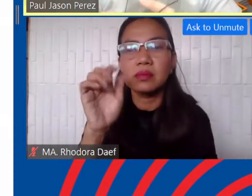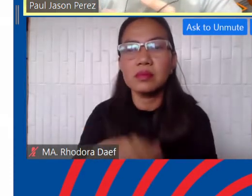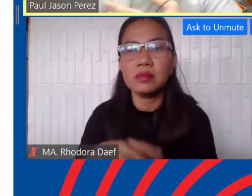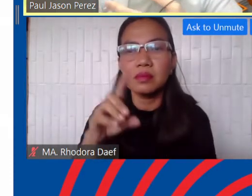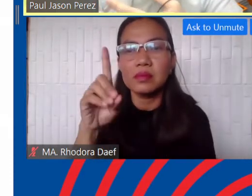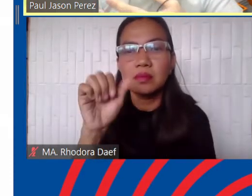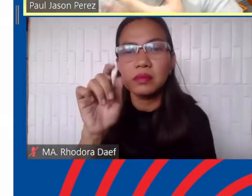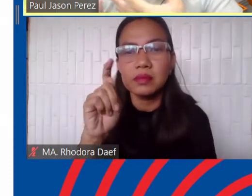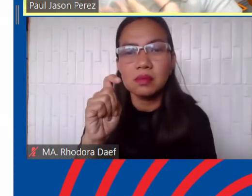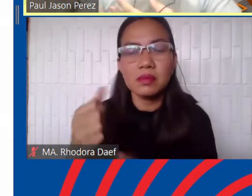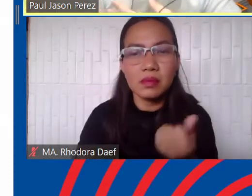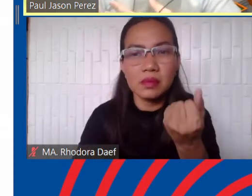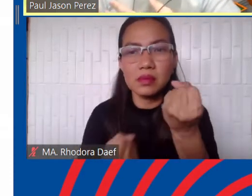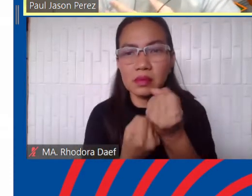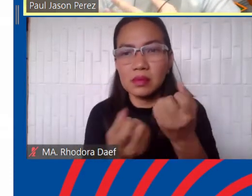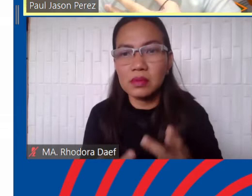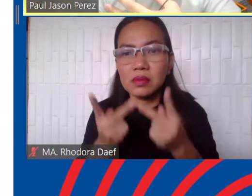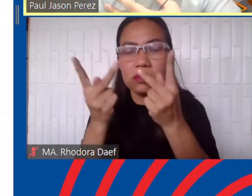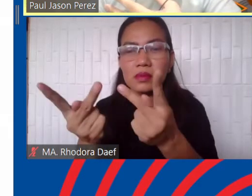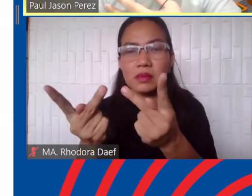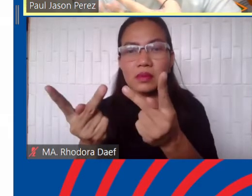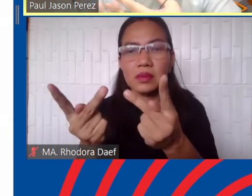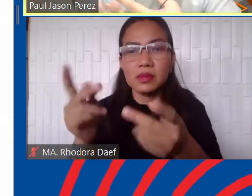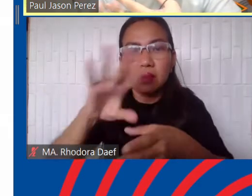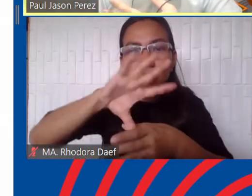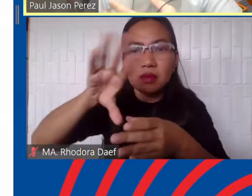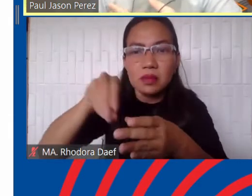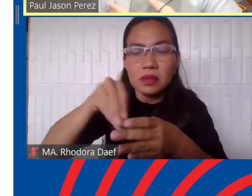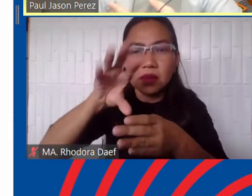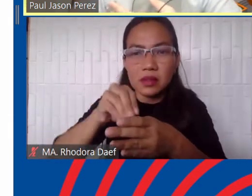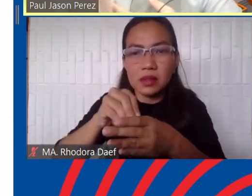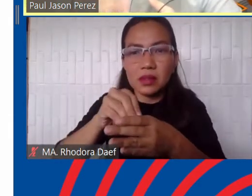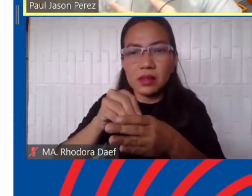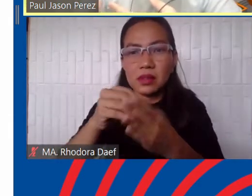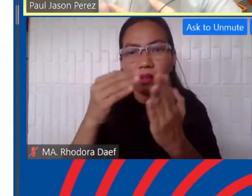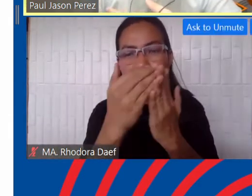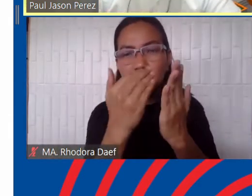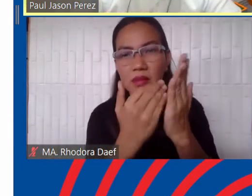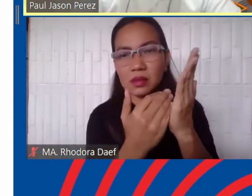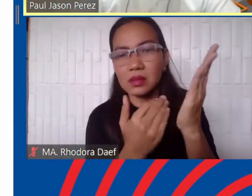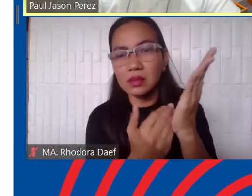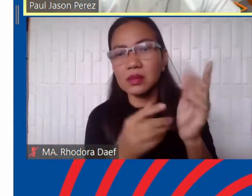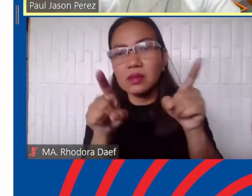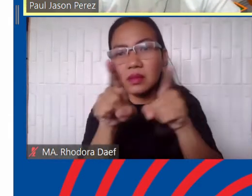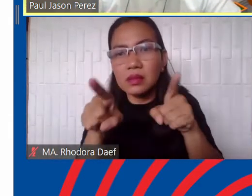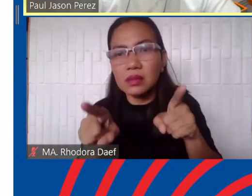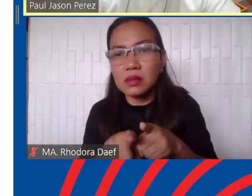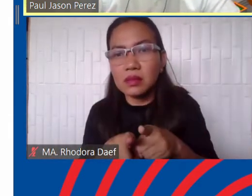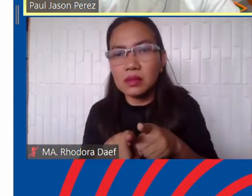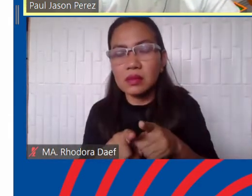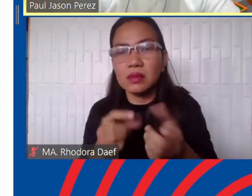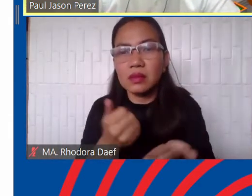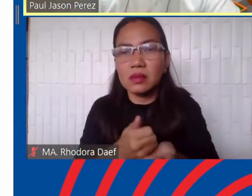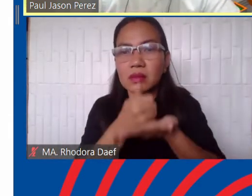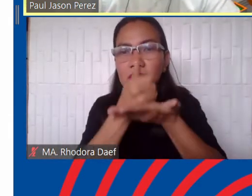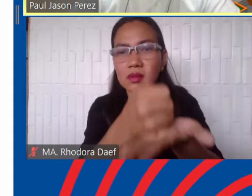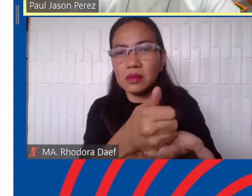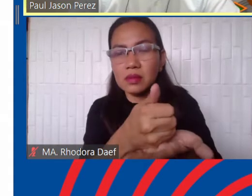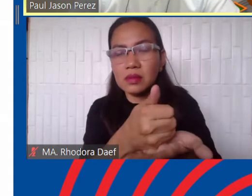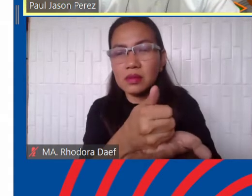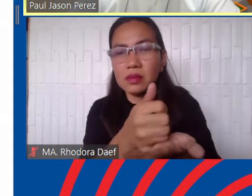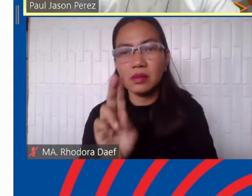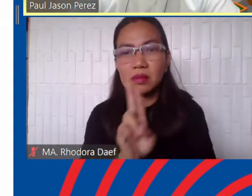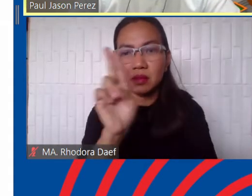because it provides context to the data that you're using. And also, it will be helpful if you are